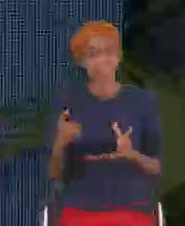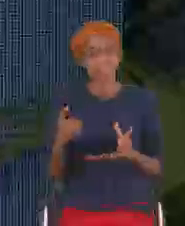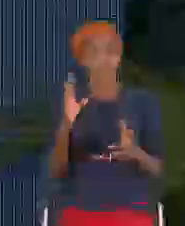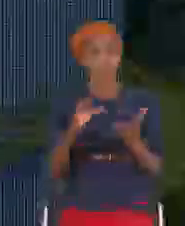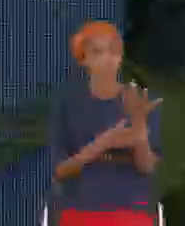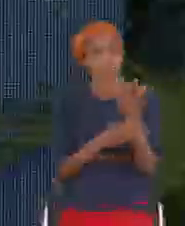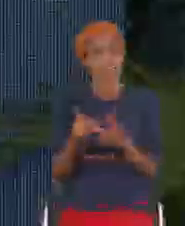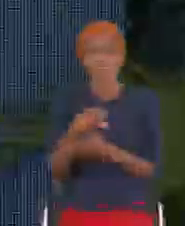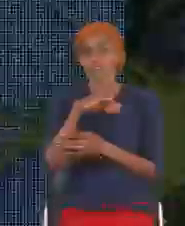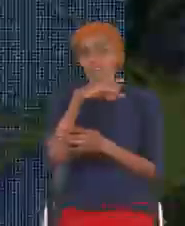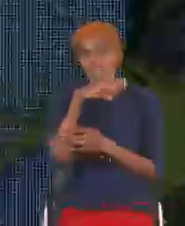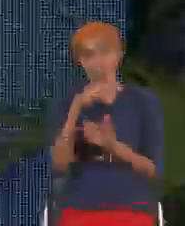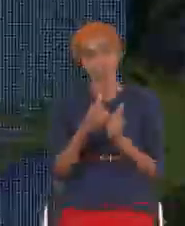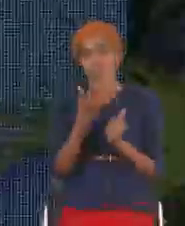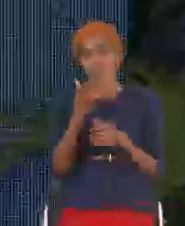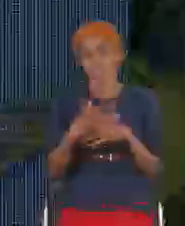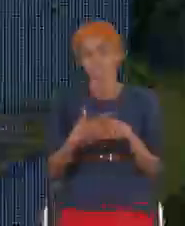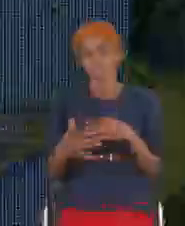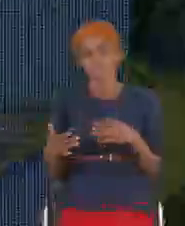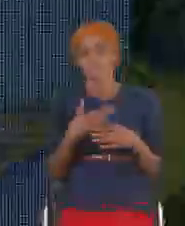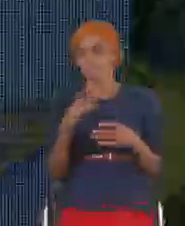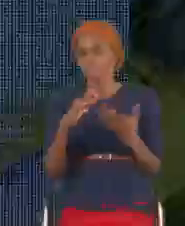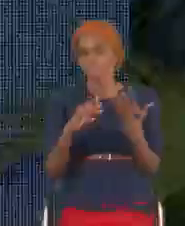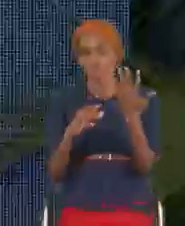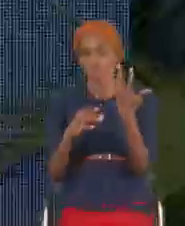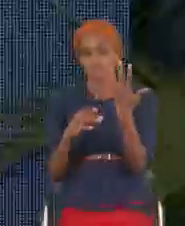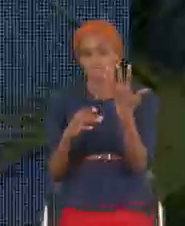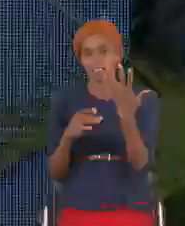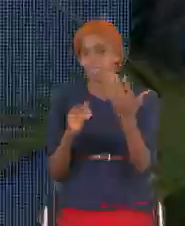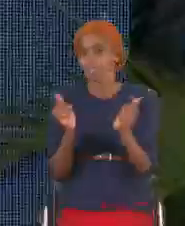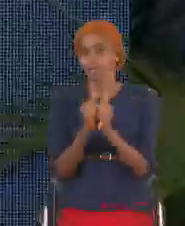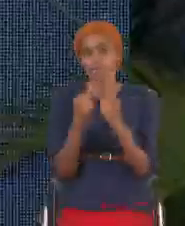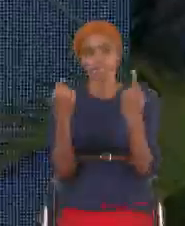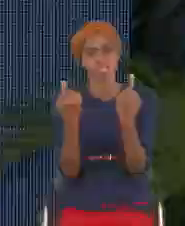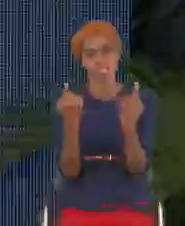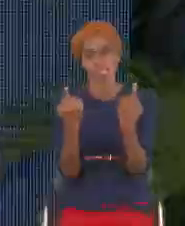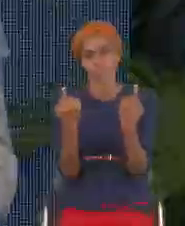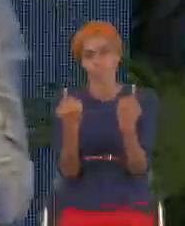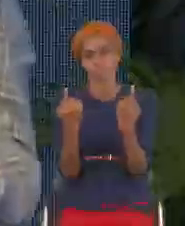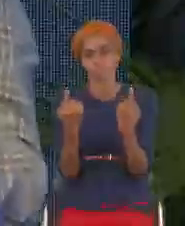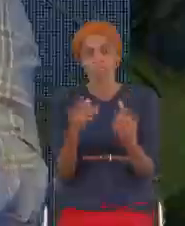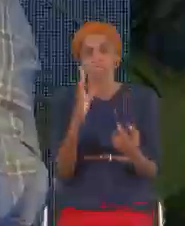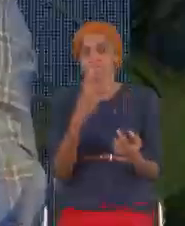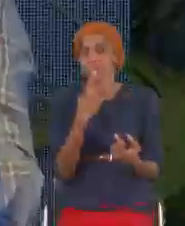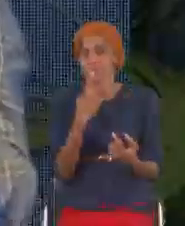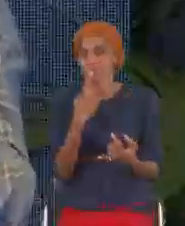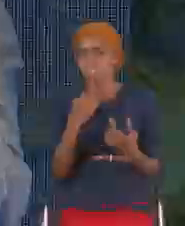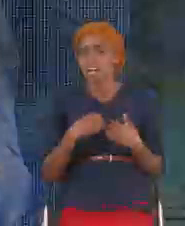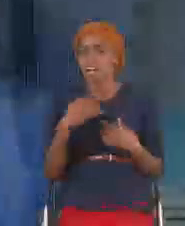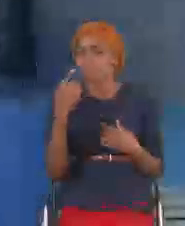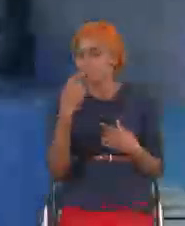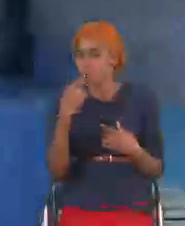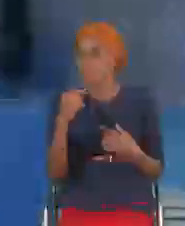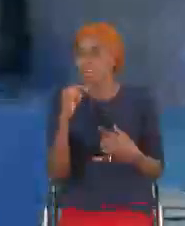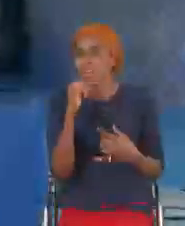defiled with blood, and your fingers with iniquity. Your lips have spoken